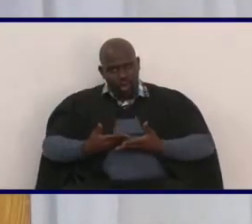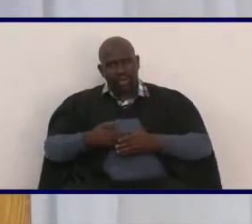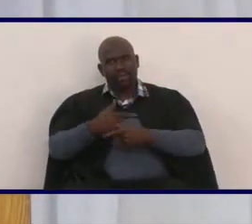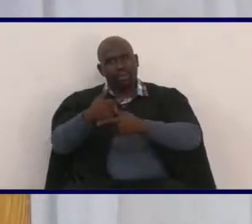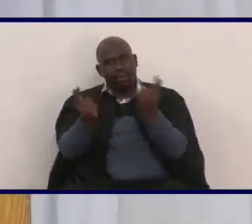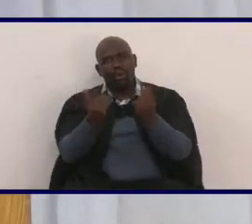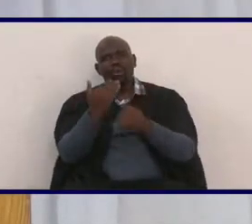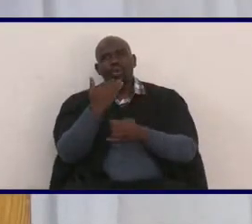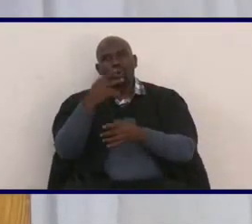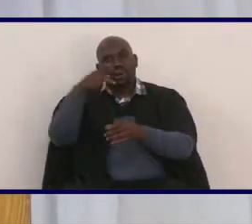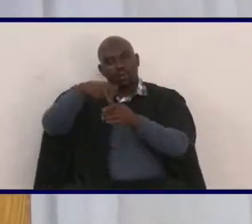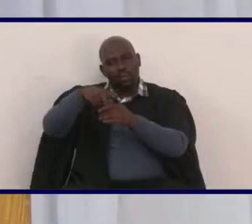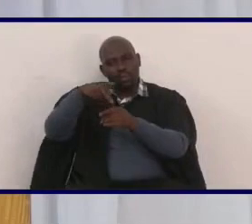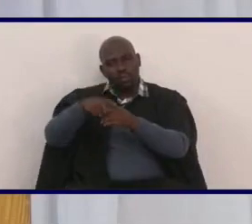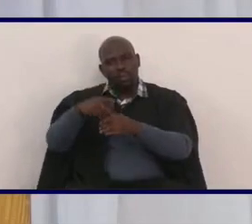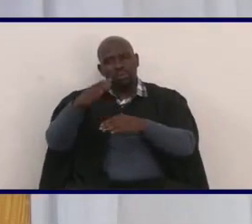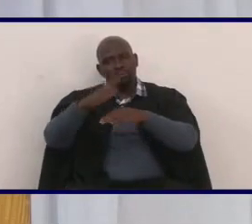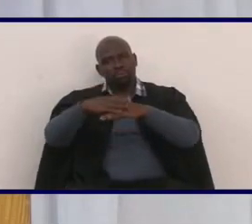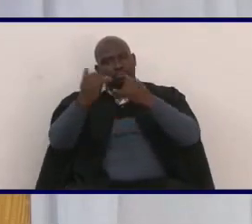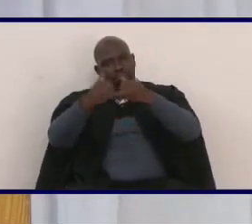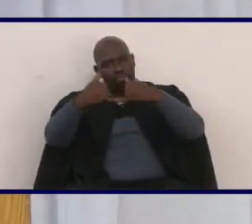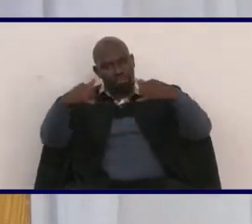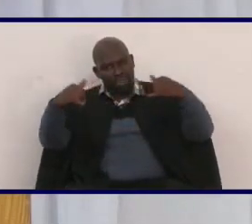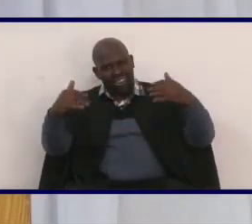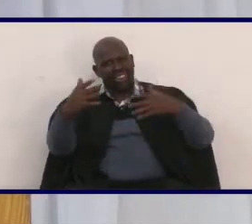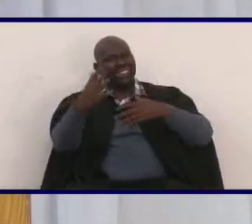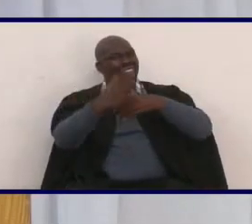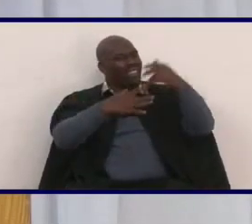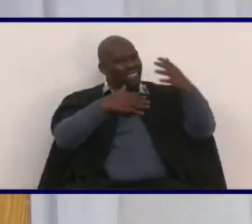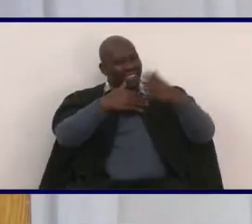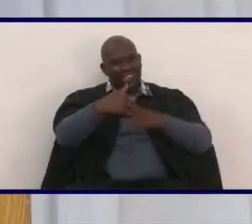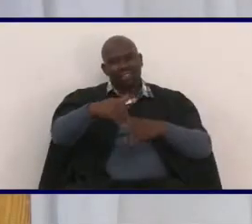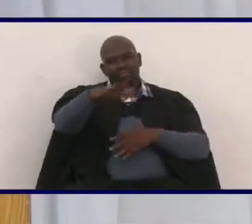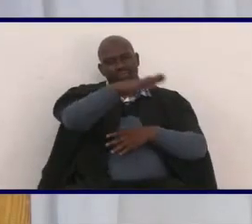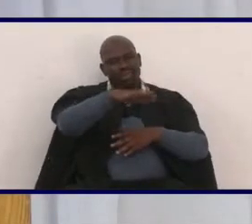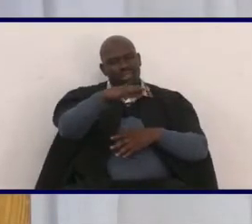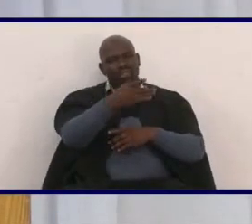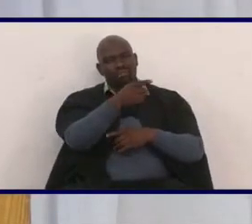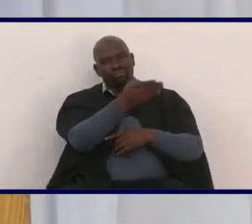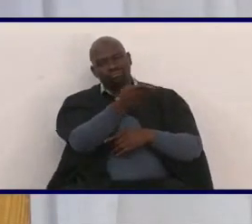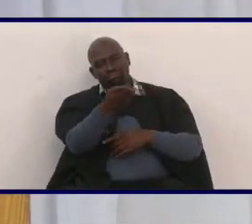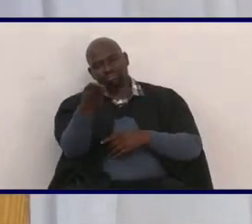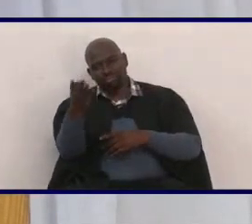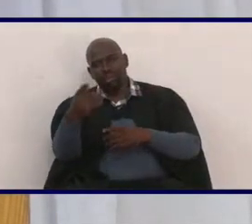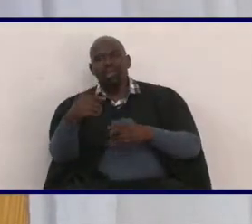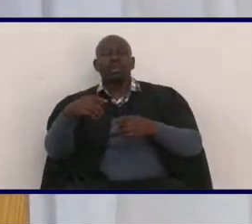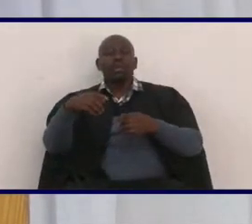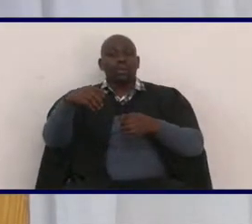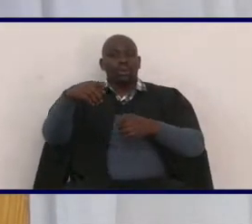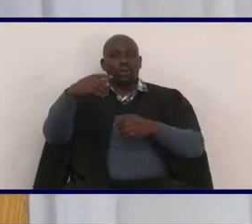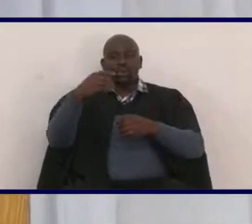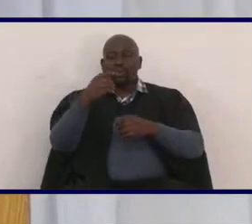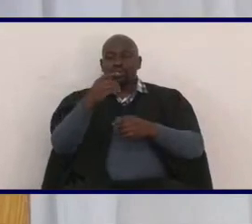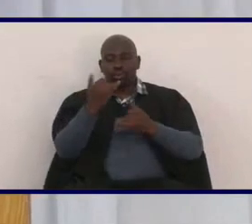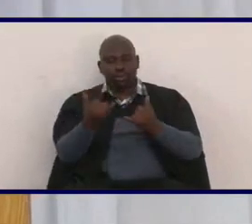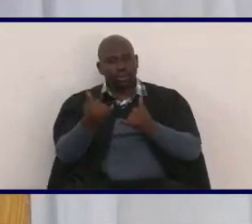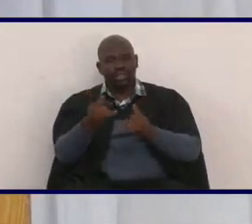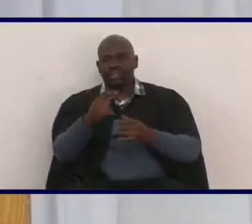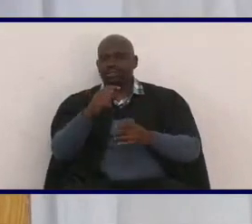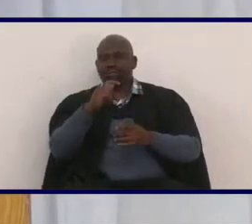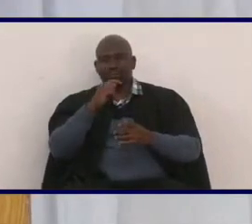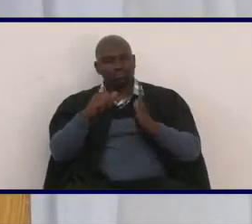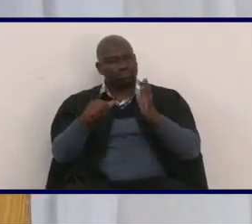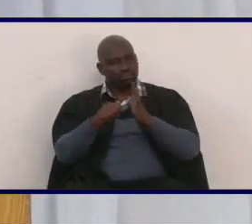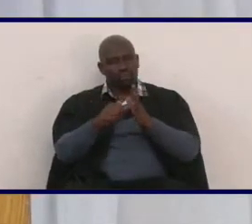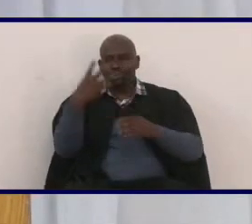via live streaming wherever this day finds you. Today is truly meaningful. It's a beautiful